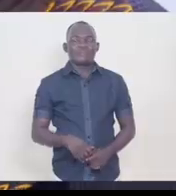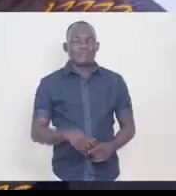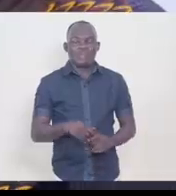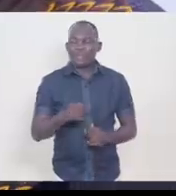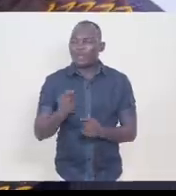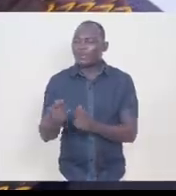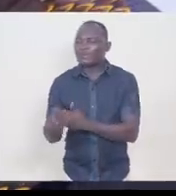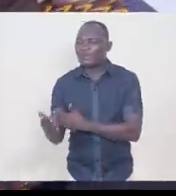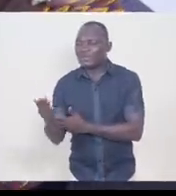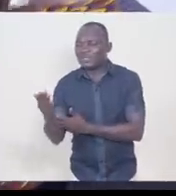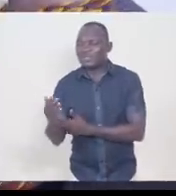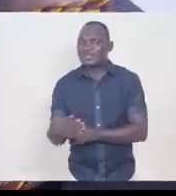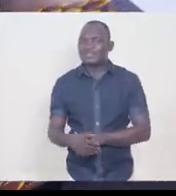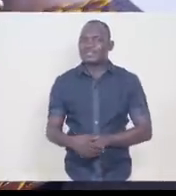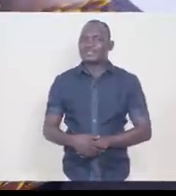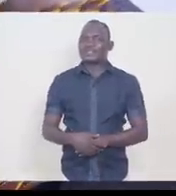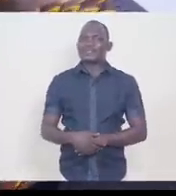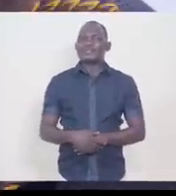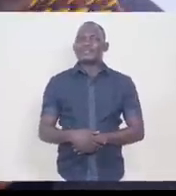Good morning, Miss Coco.